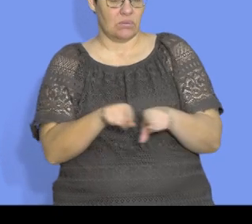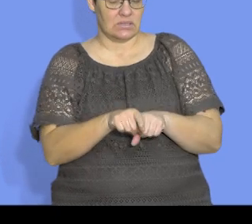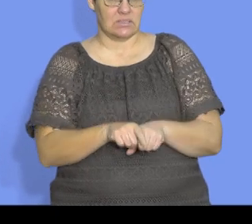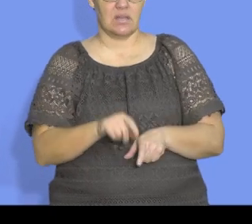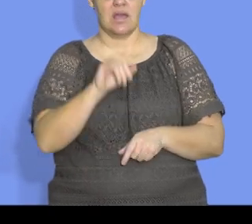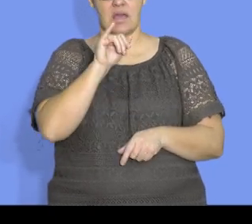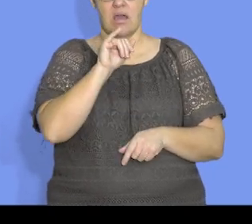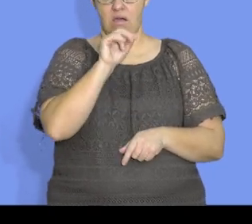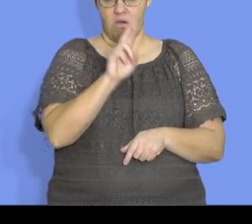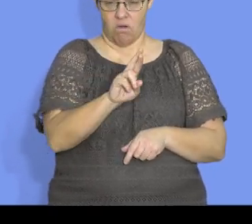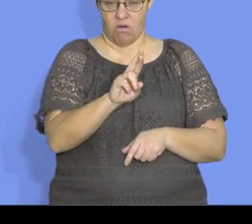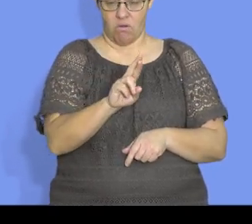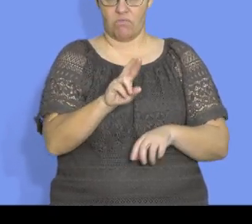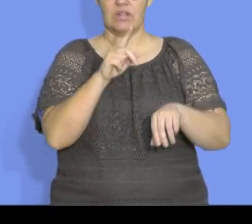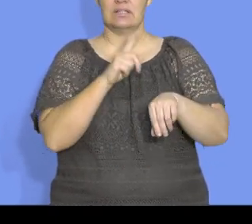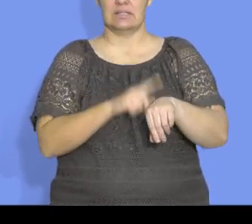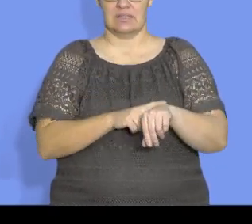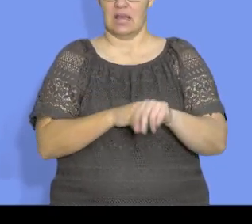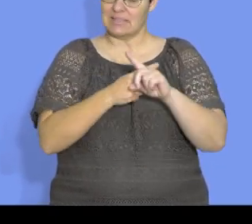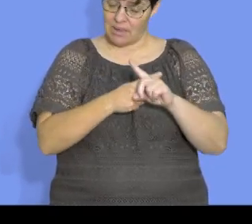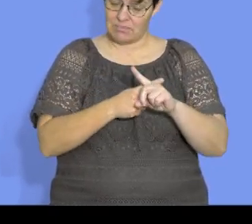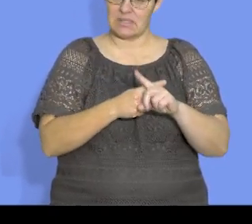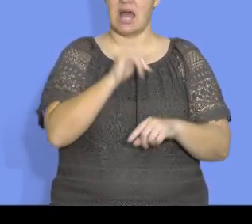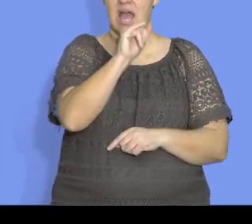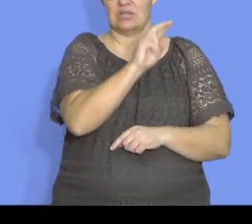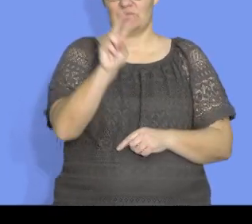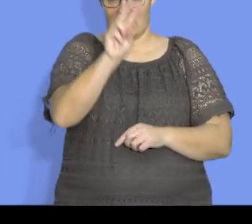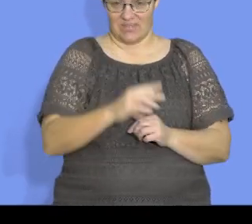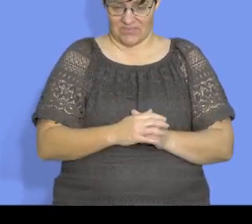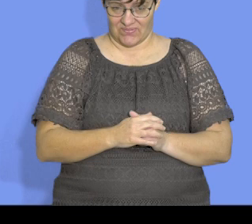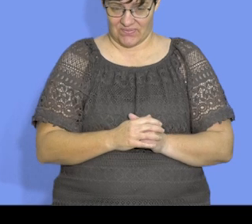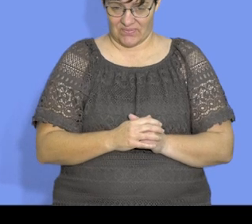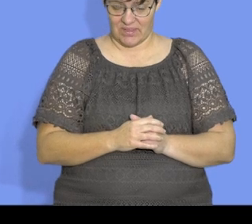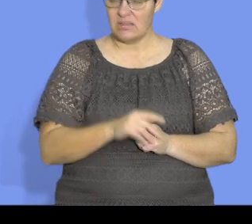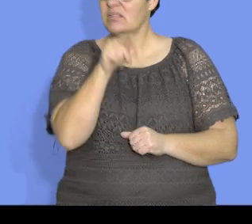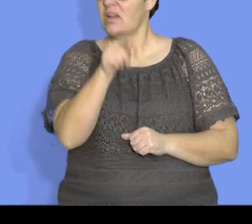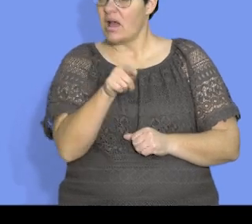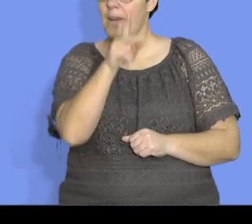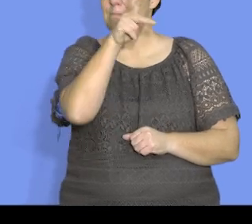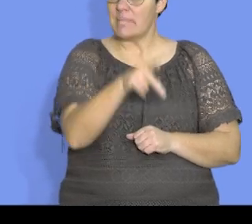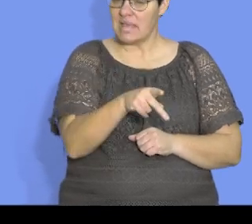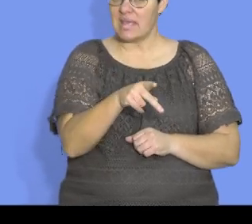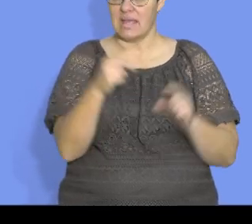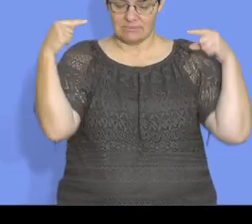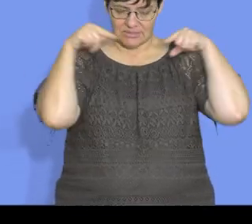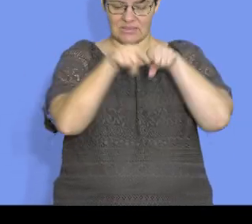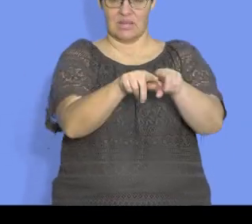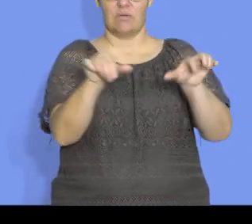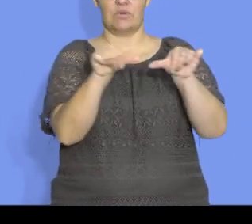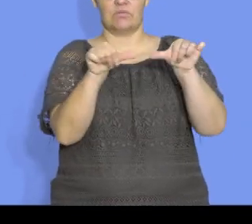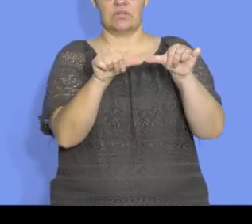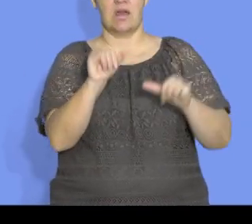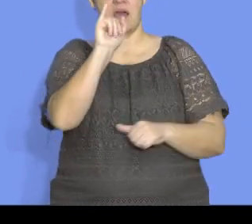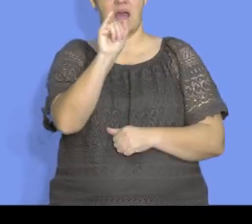to R times I squared. And as a result of that, we can say P is directly proportional to